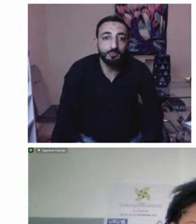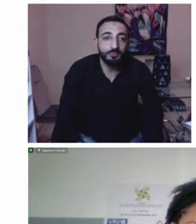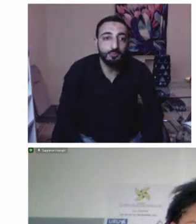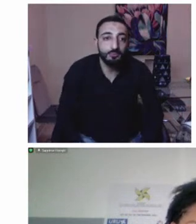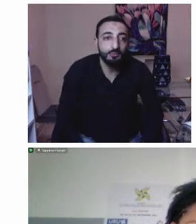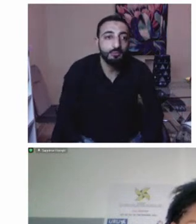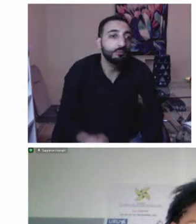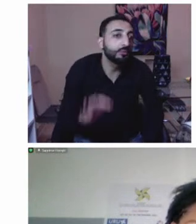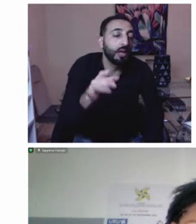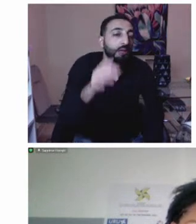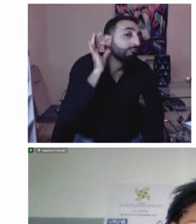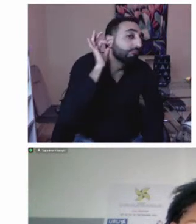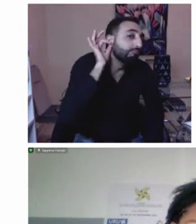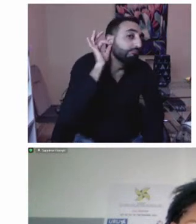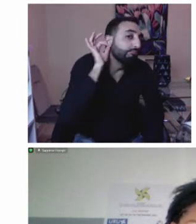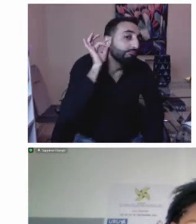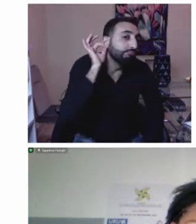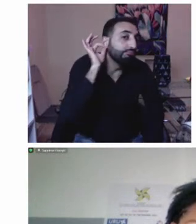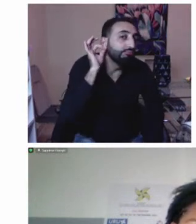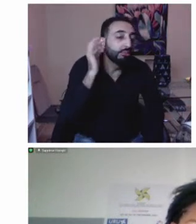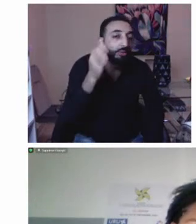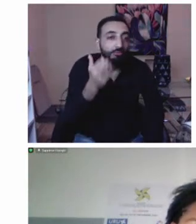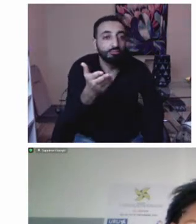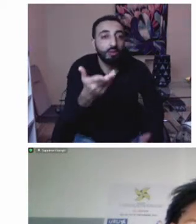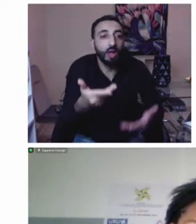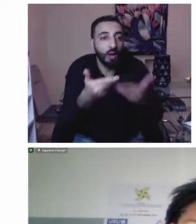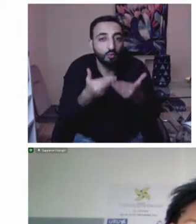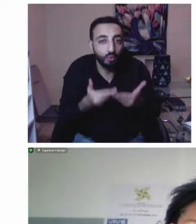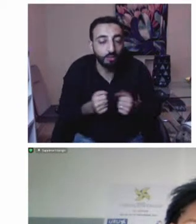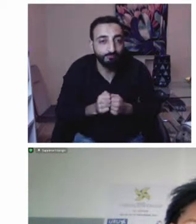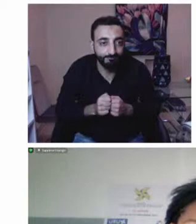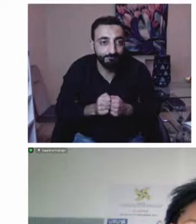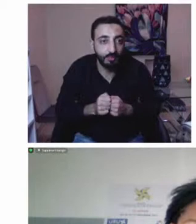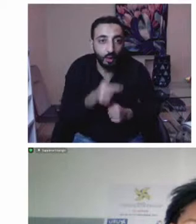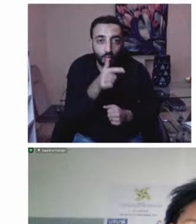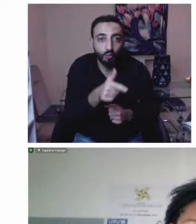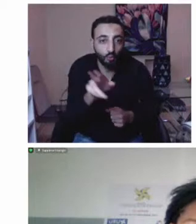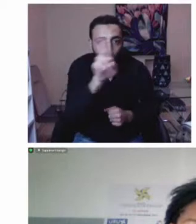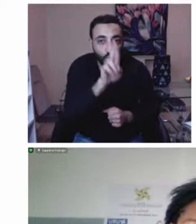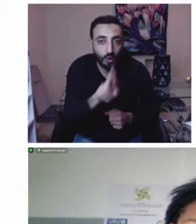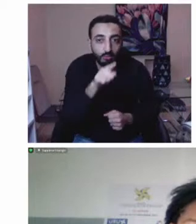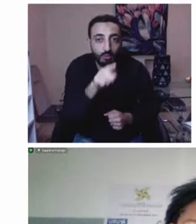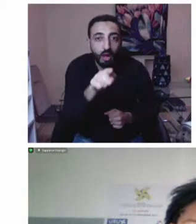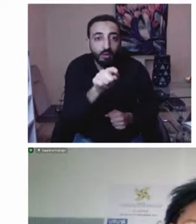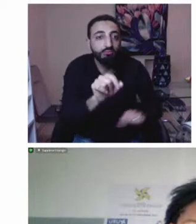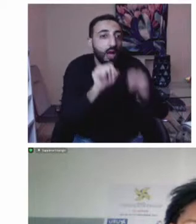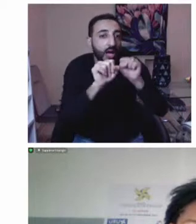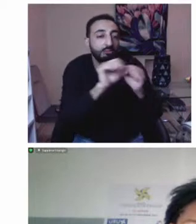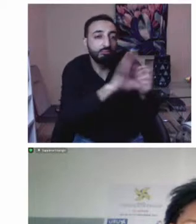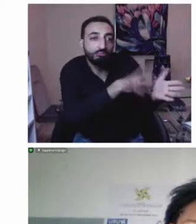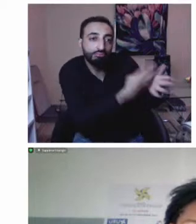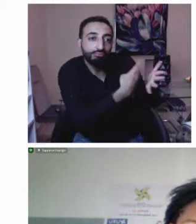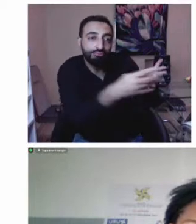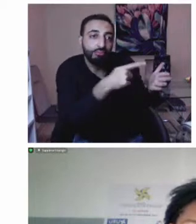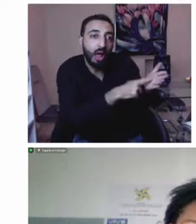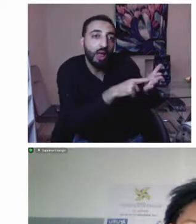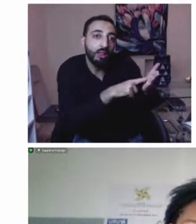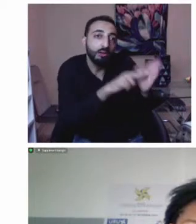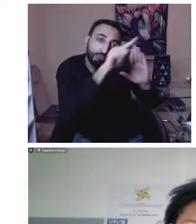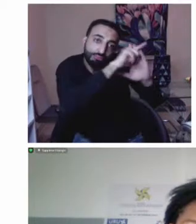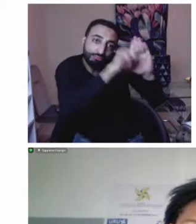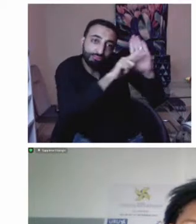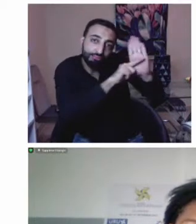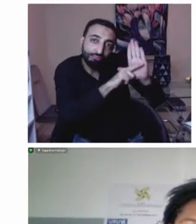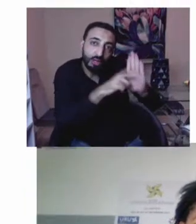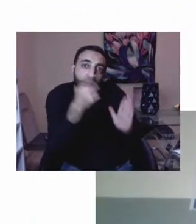making funding more available for youth peace builders for their work? Kessie, it's my pleasure to offer the floor to you right now. Thank you very